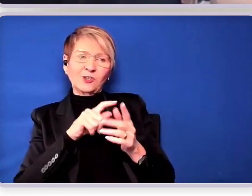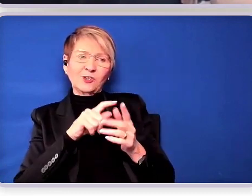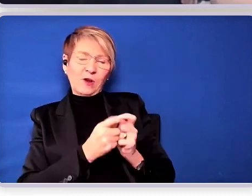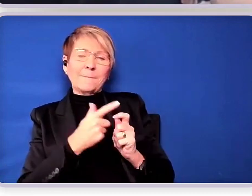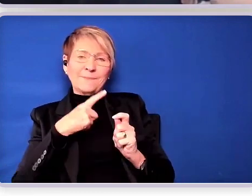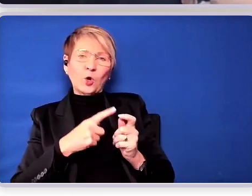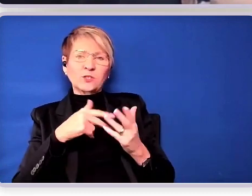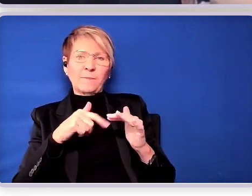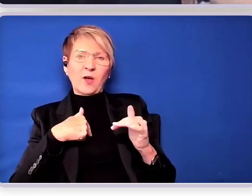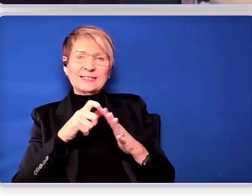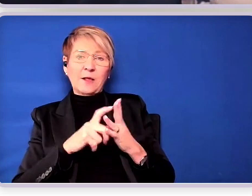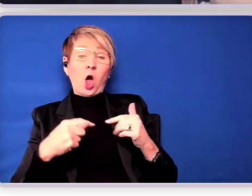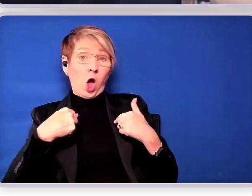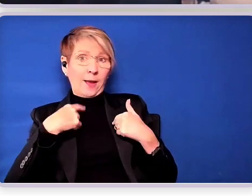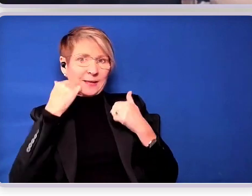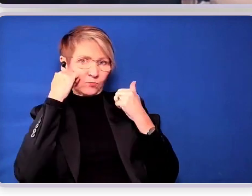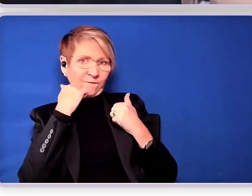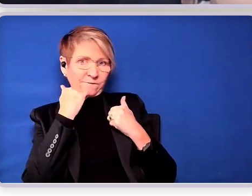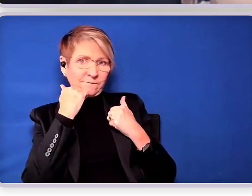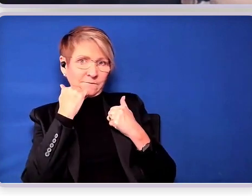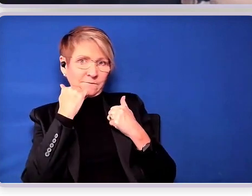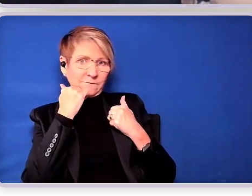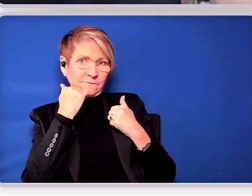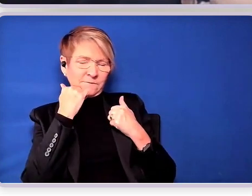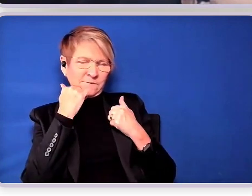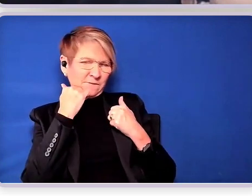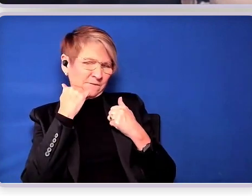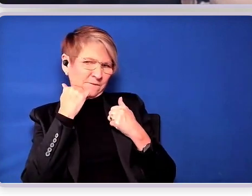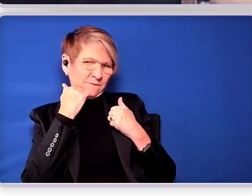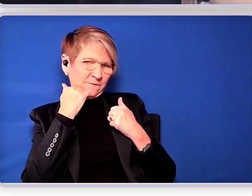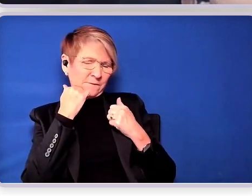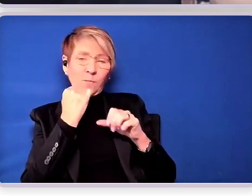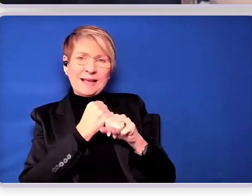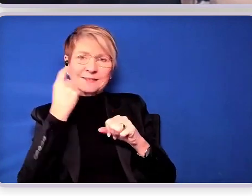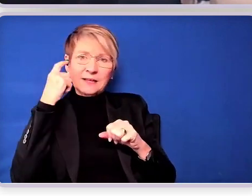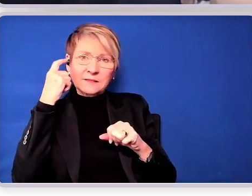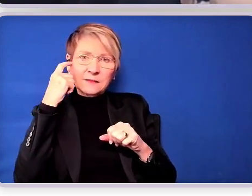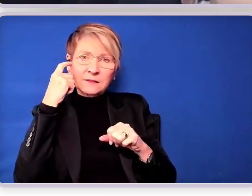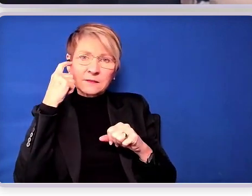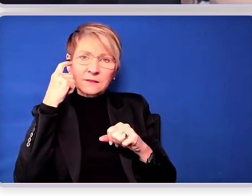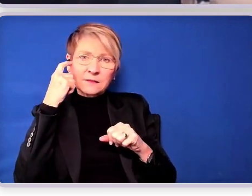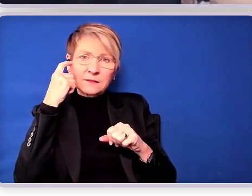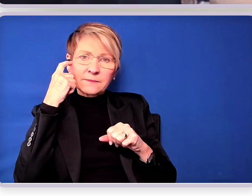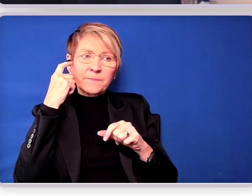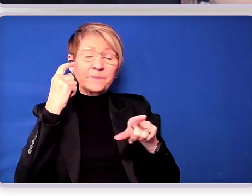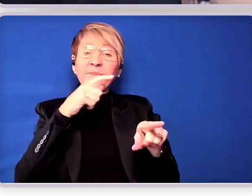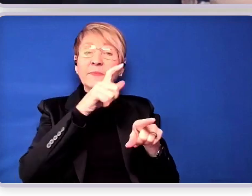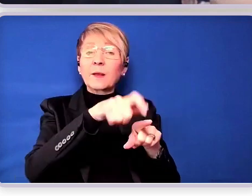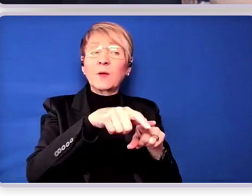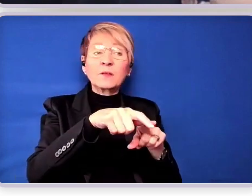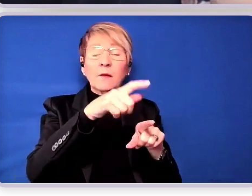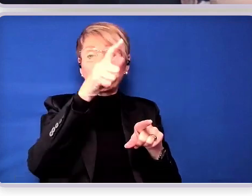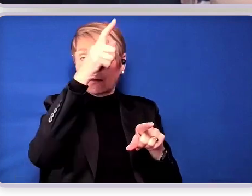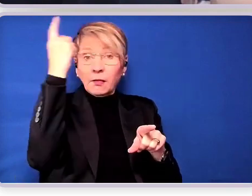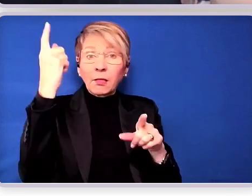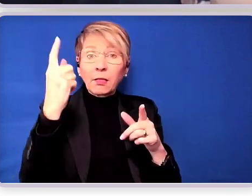does not make sense at all. It's and so if a person comes up with another reason why they